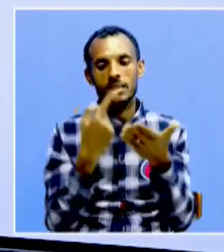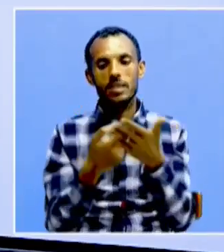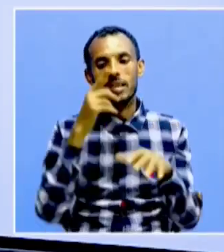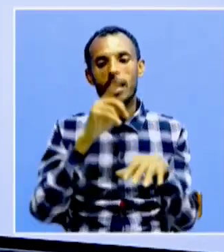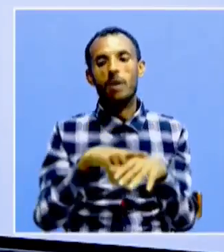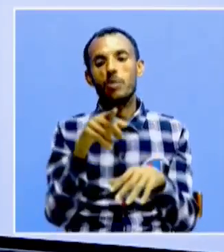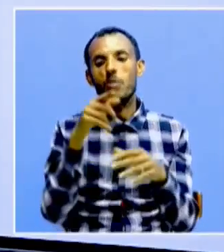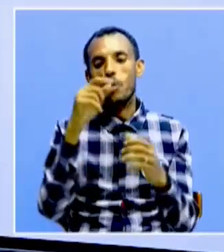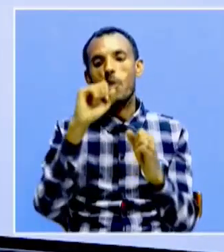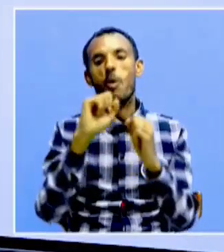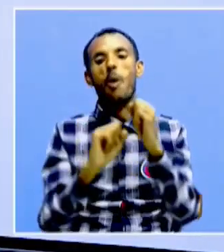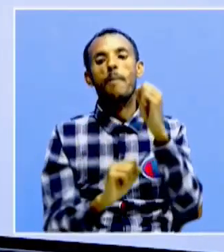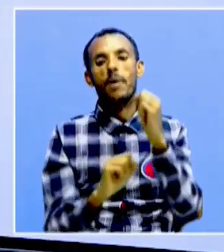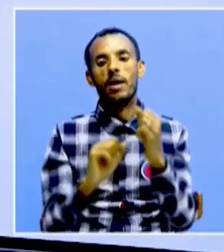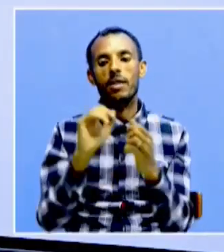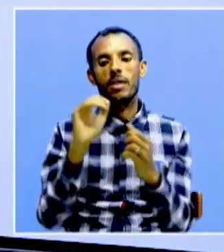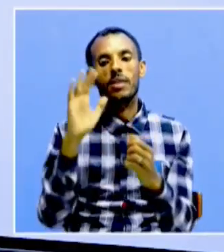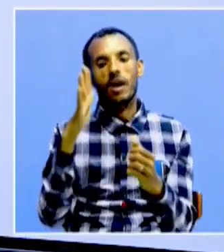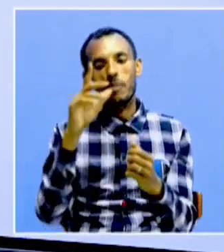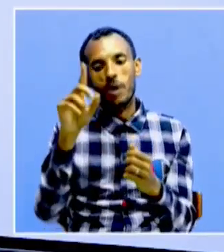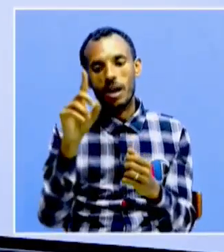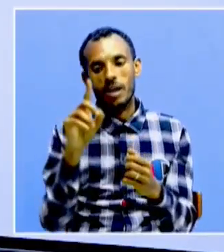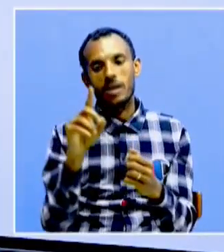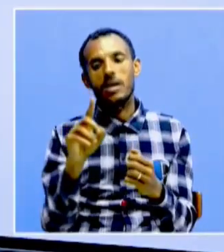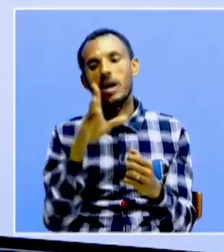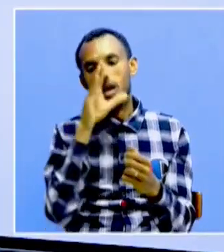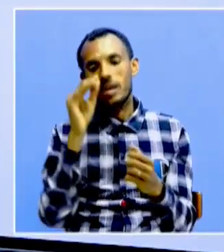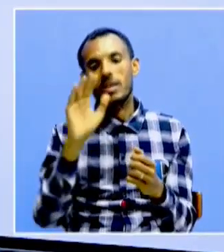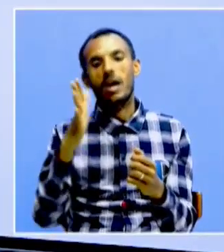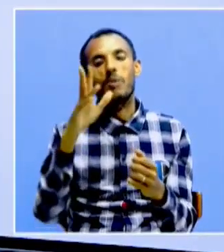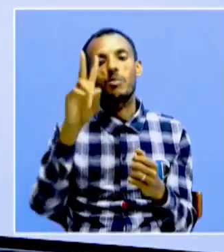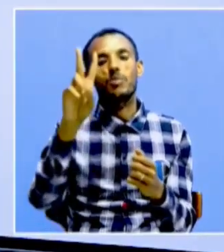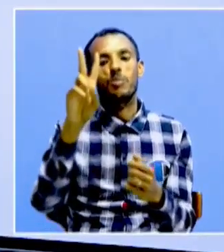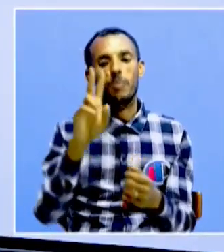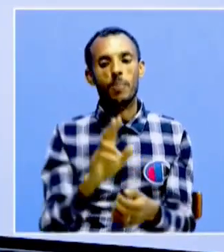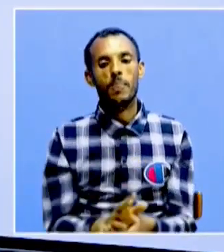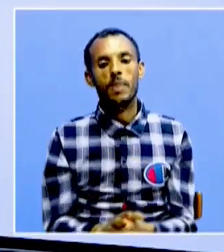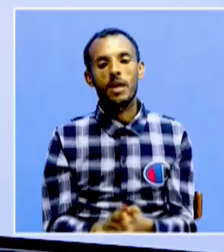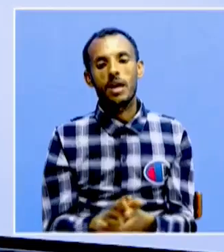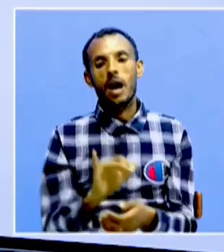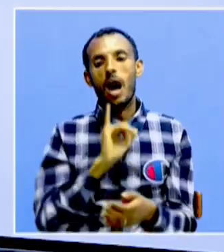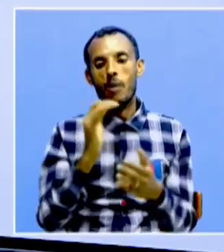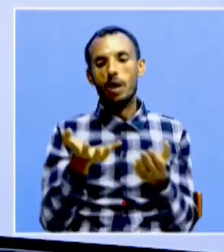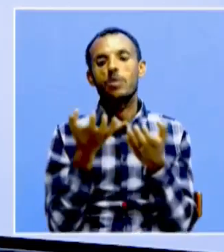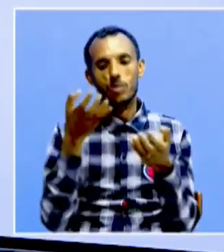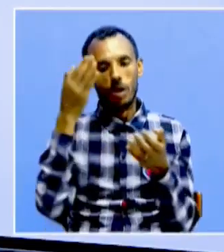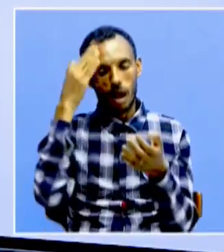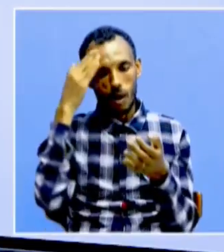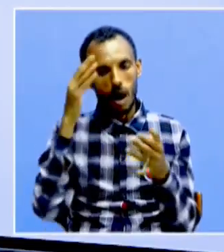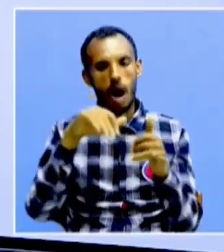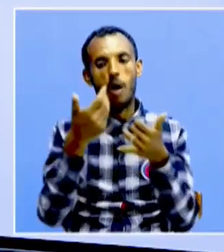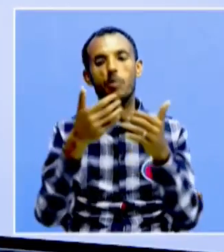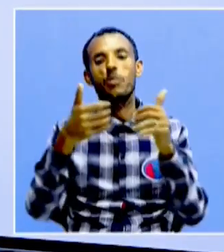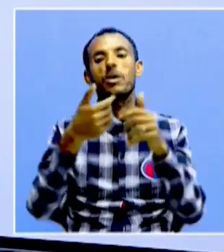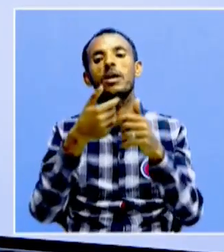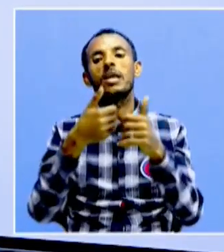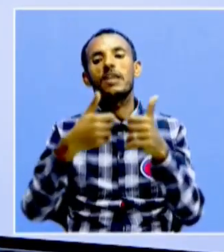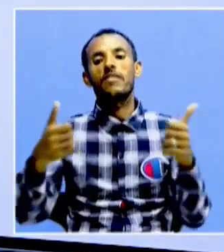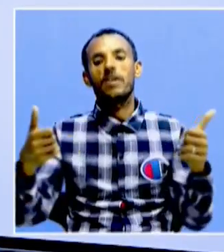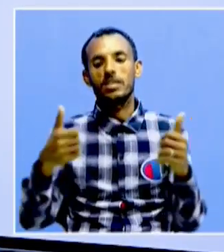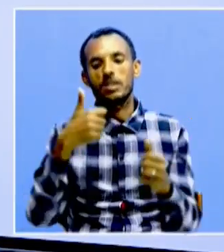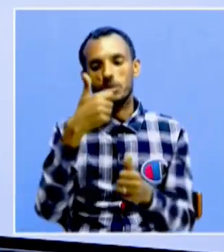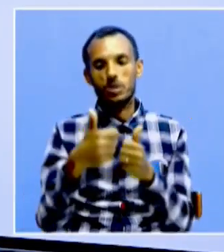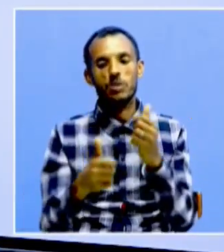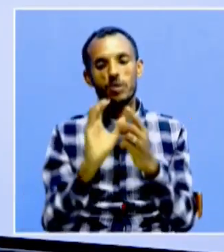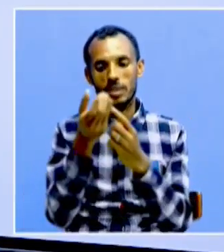compare conditional type 1 with conditional type 2. I want you to know how to differentiate which conditional